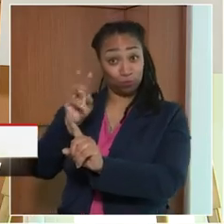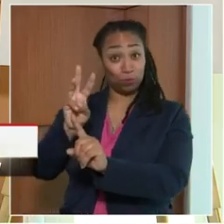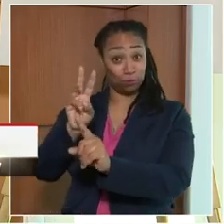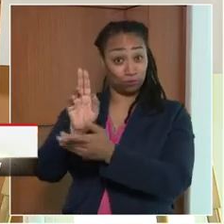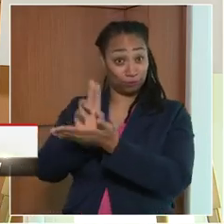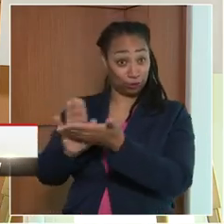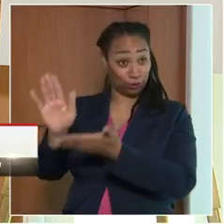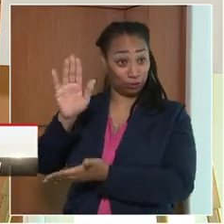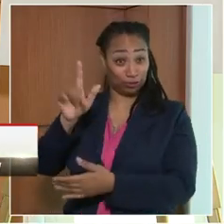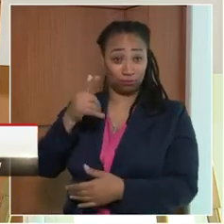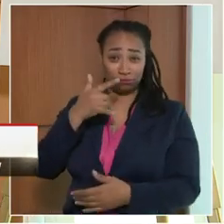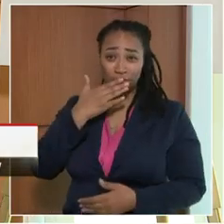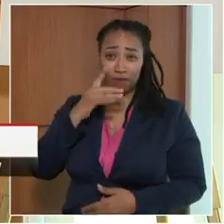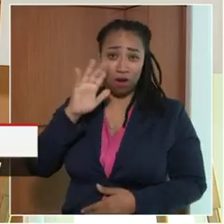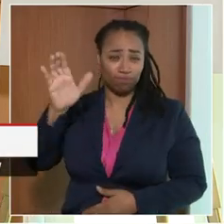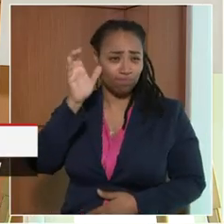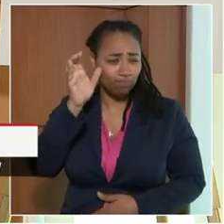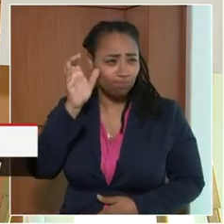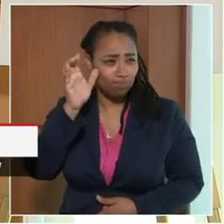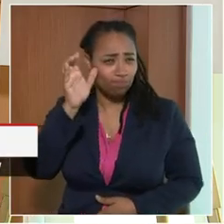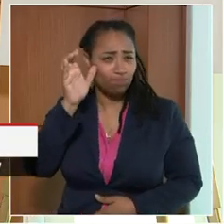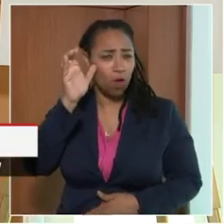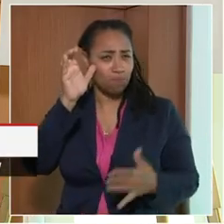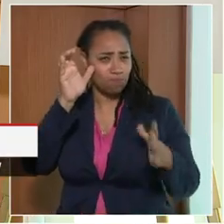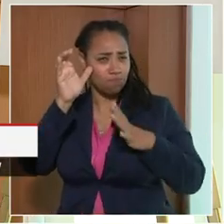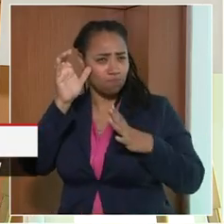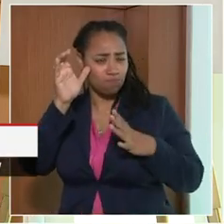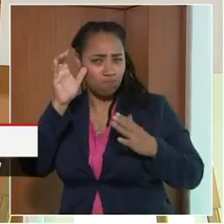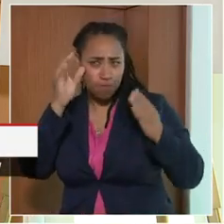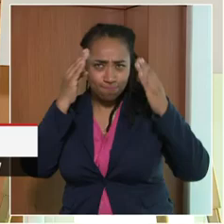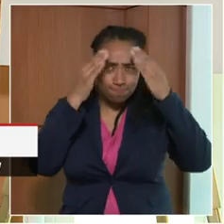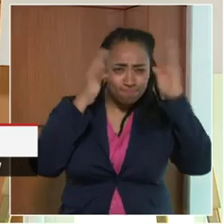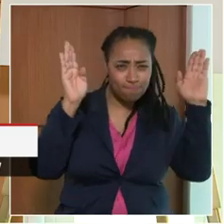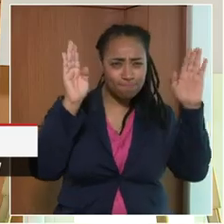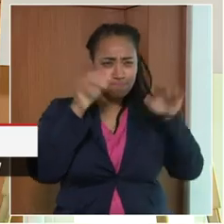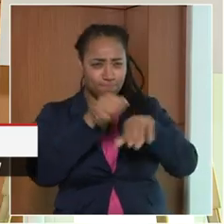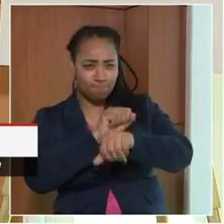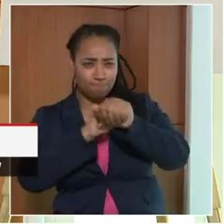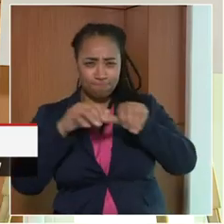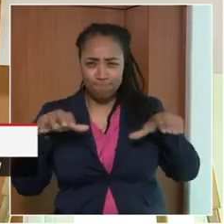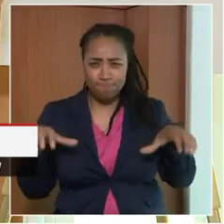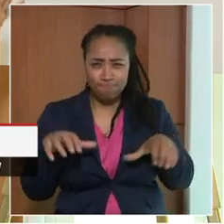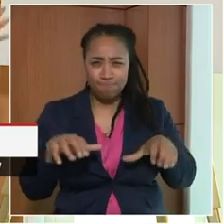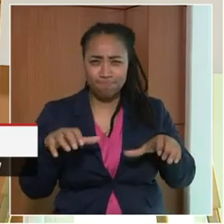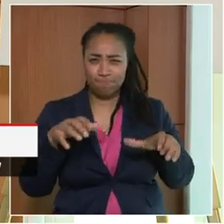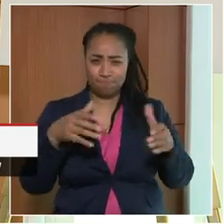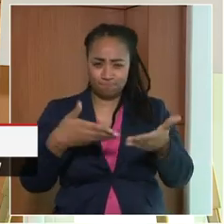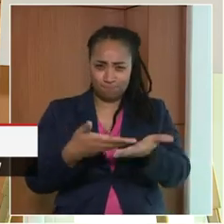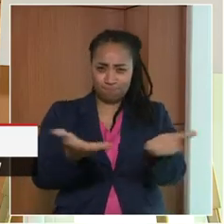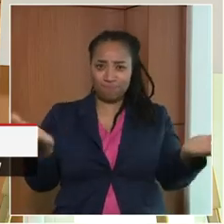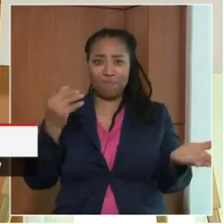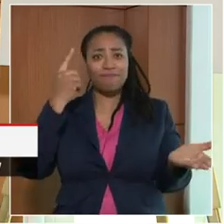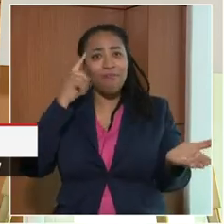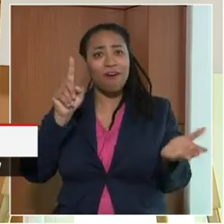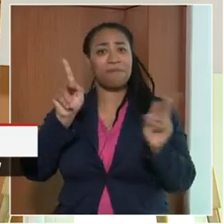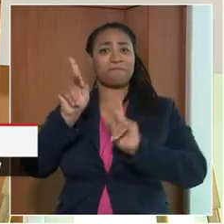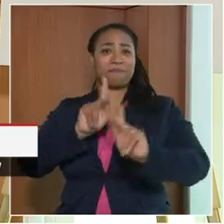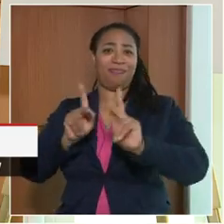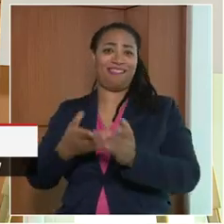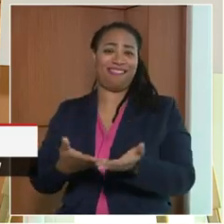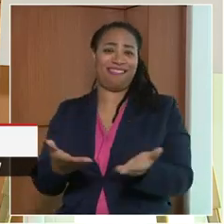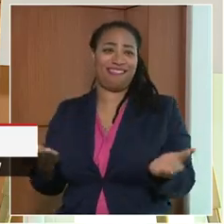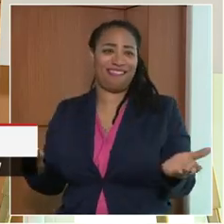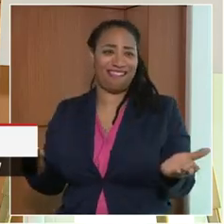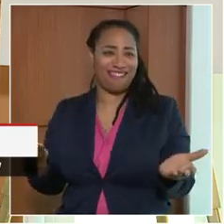open vessel and creating space for others. When you look around, whether it's Serve Safe, whether